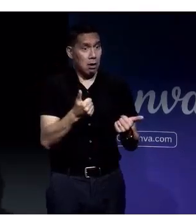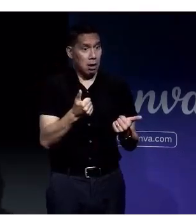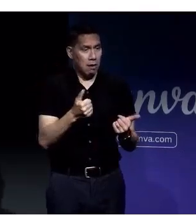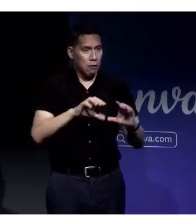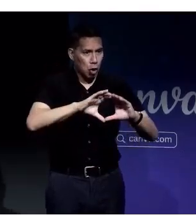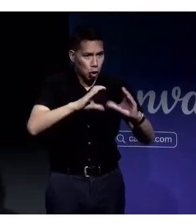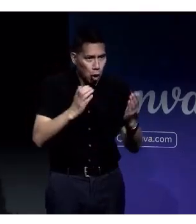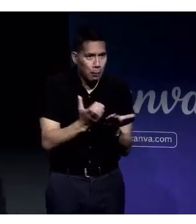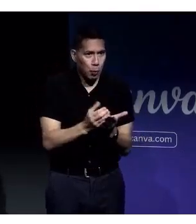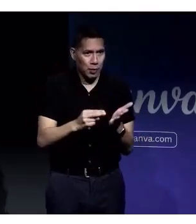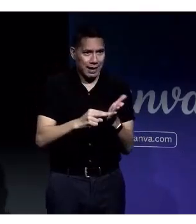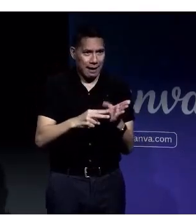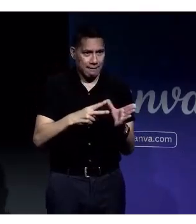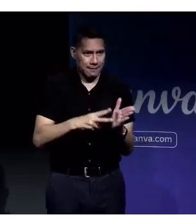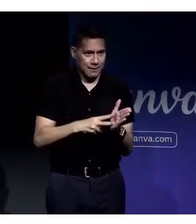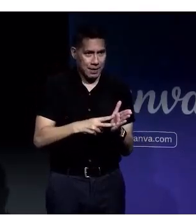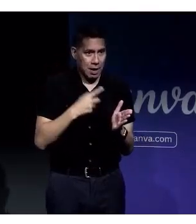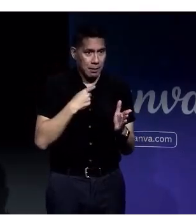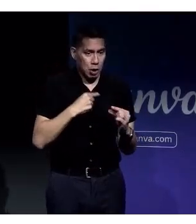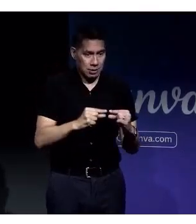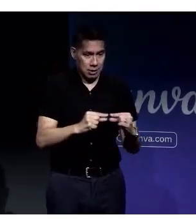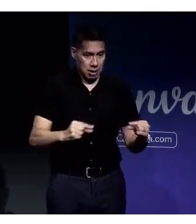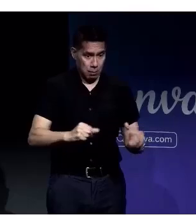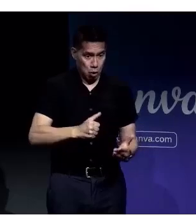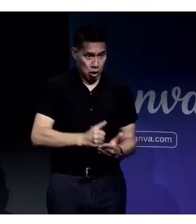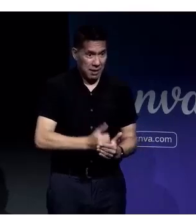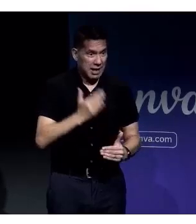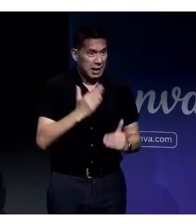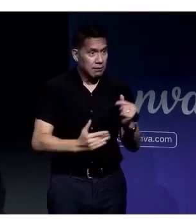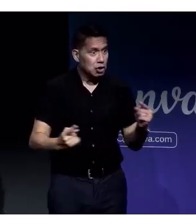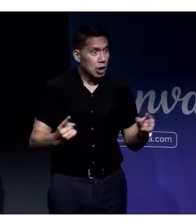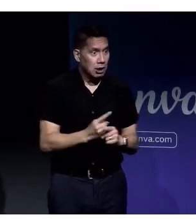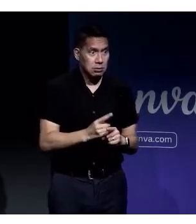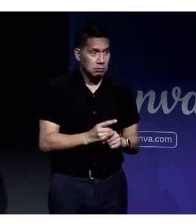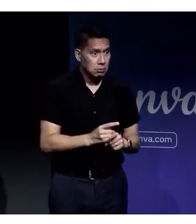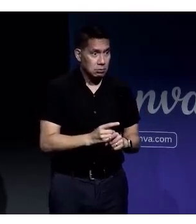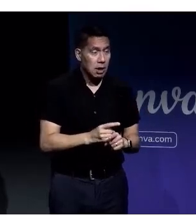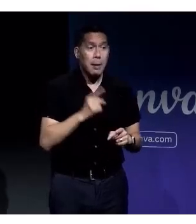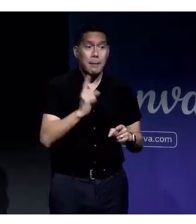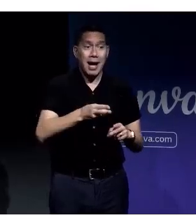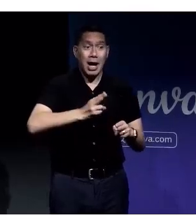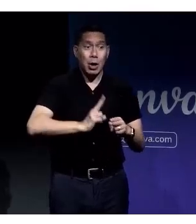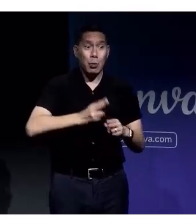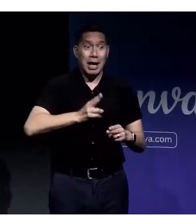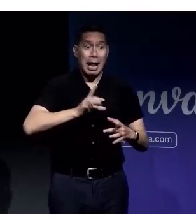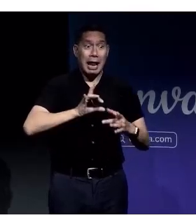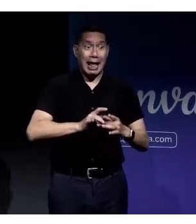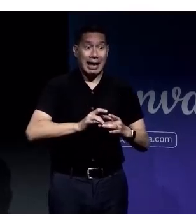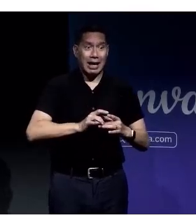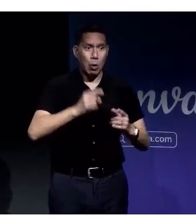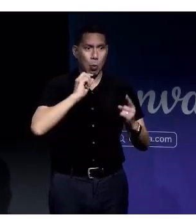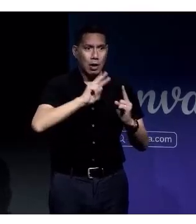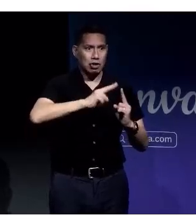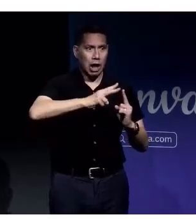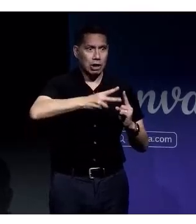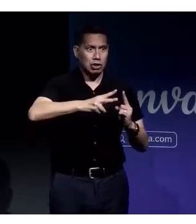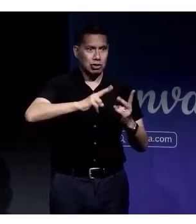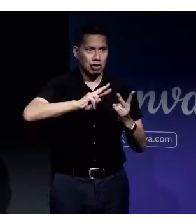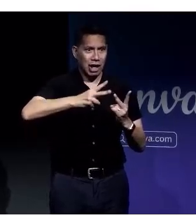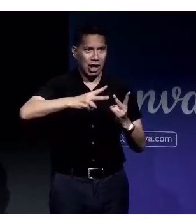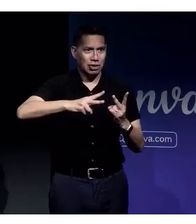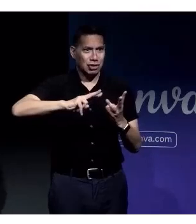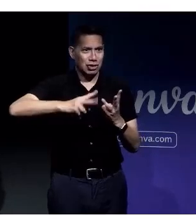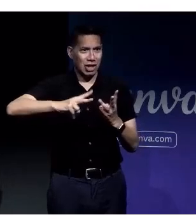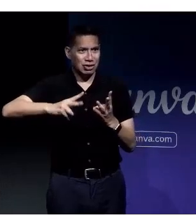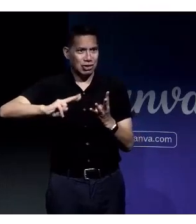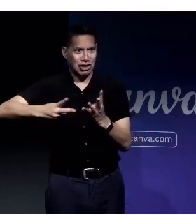somewhat because it's static, it doesn't change. But for my quick links, which are dynamic, you can't